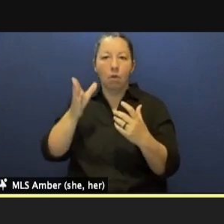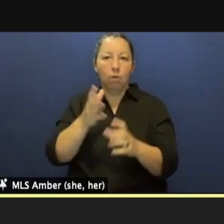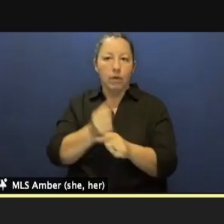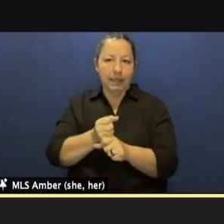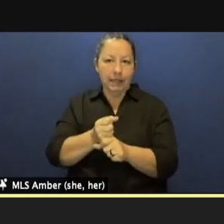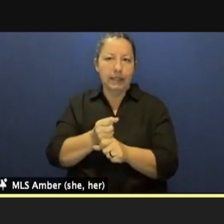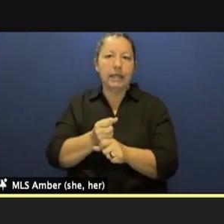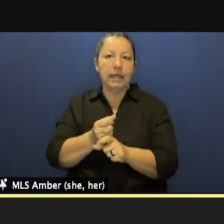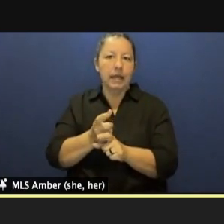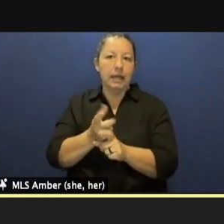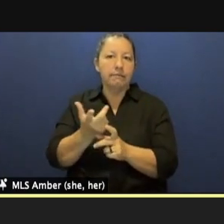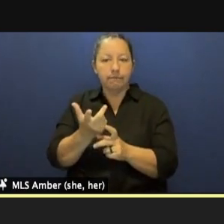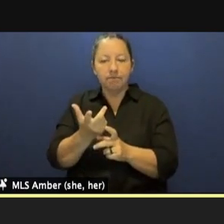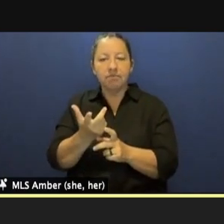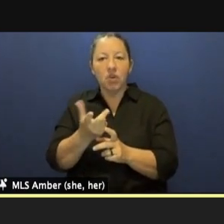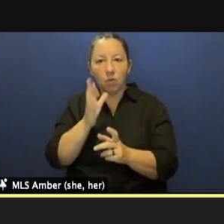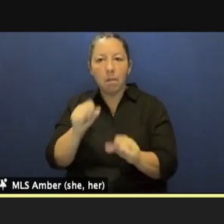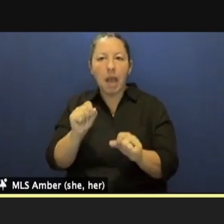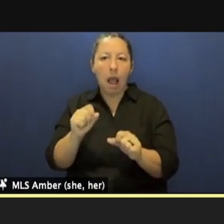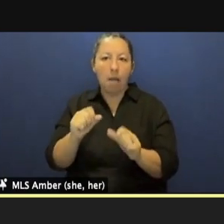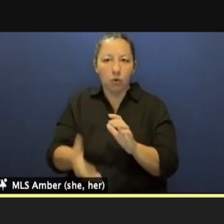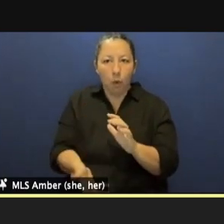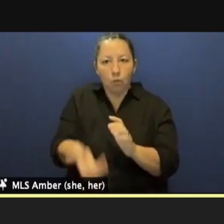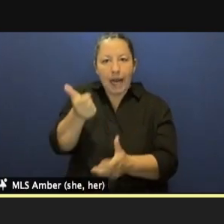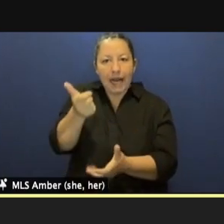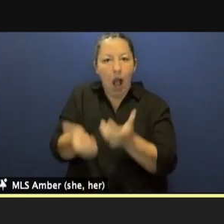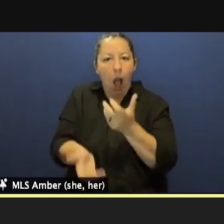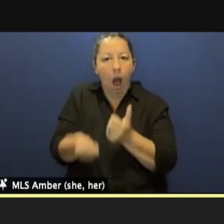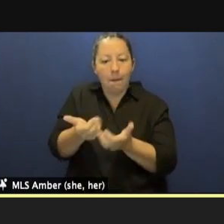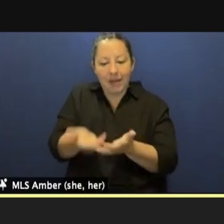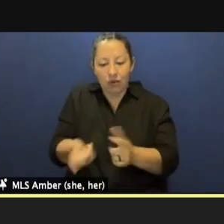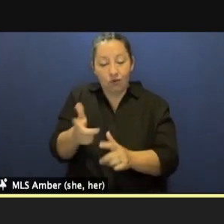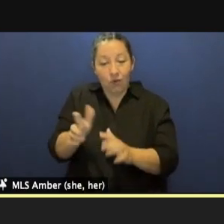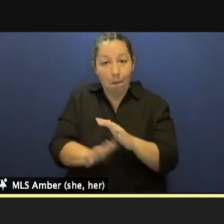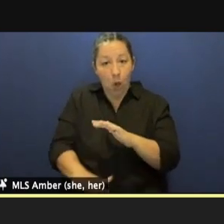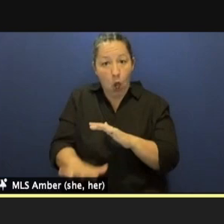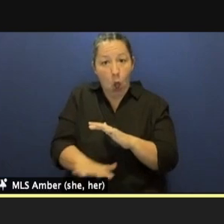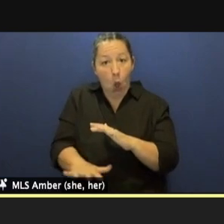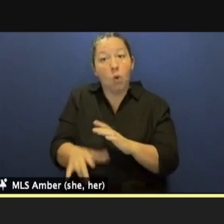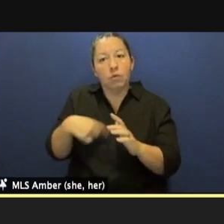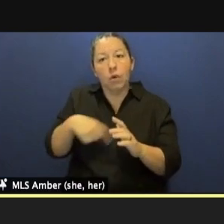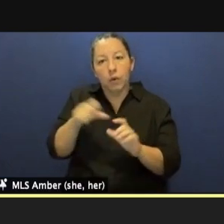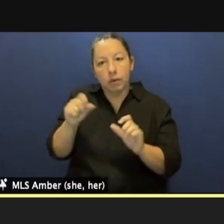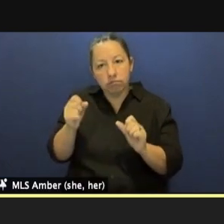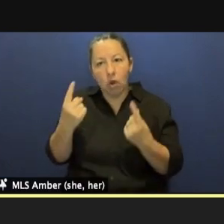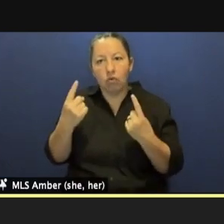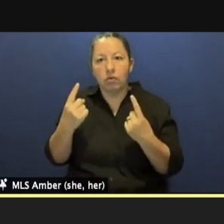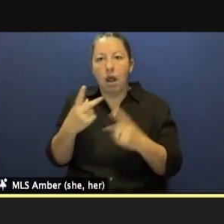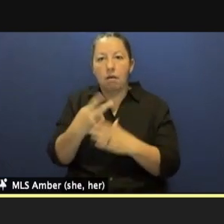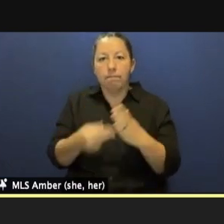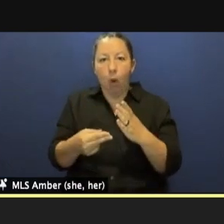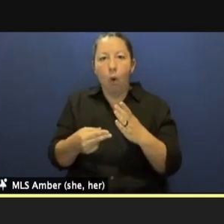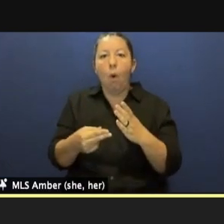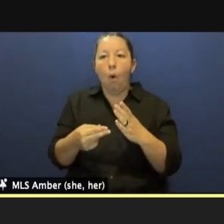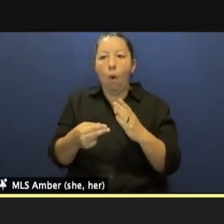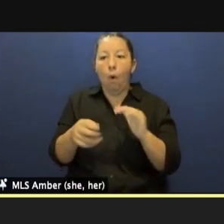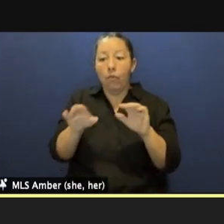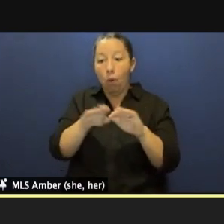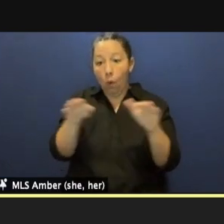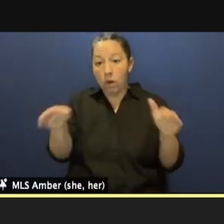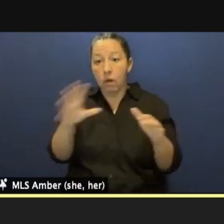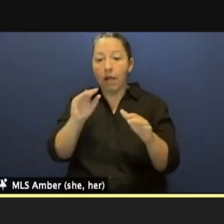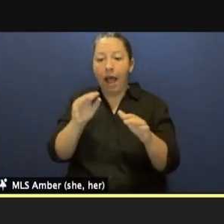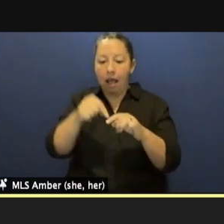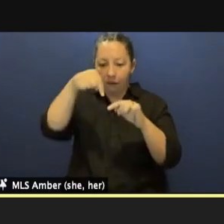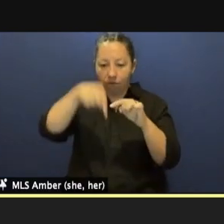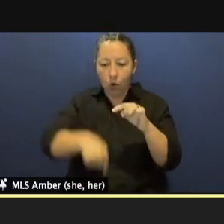is going to be able to bring up materials from below in order for us to understand both the horizontal and vertical distribution